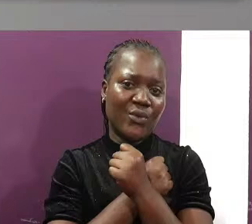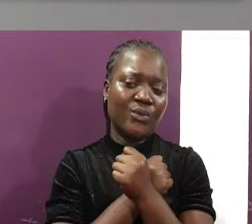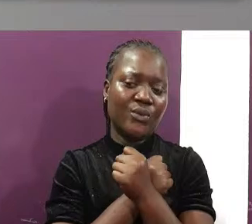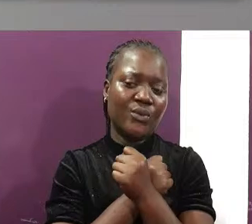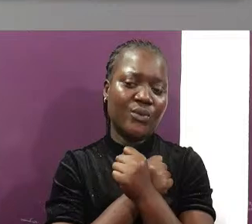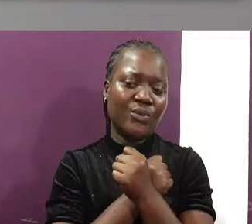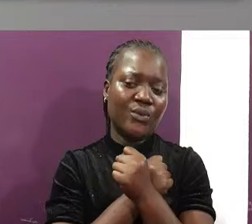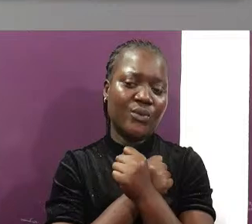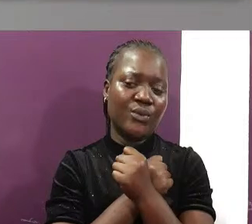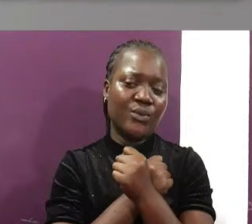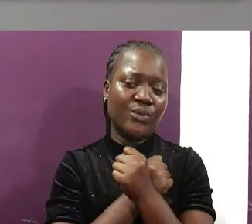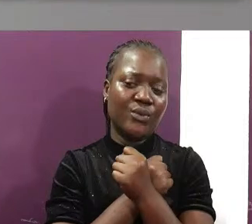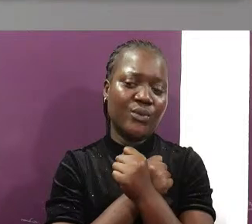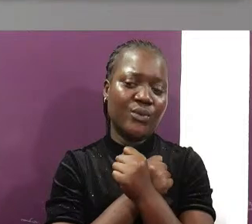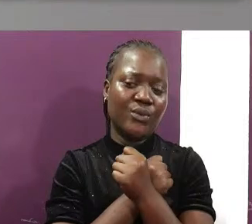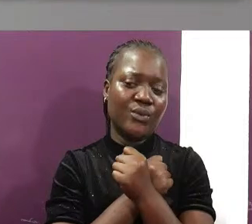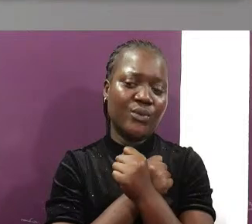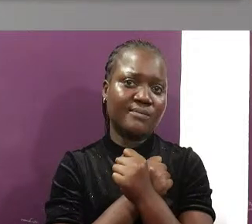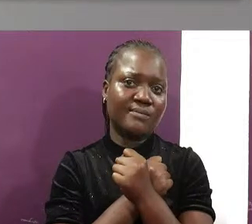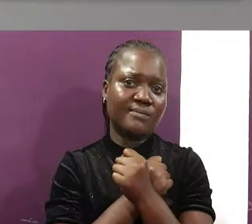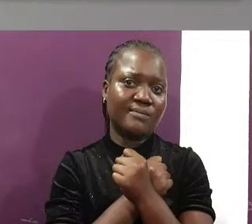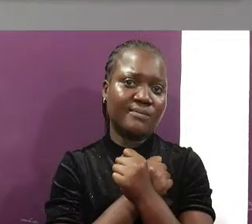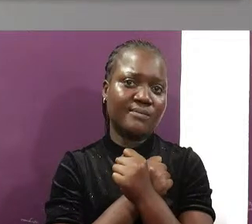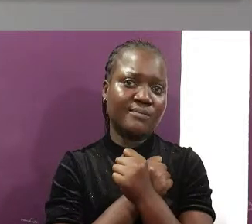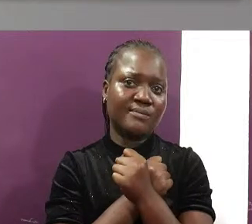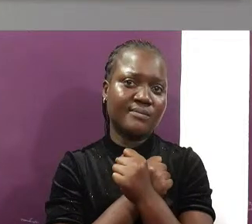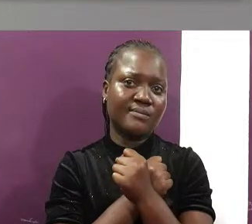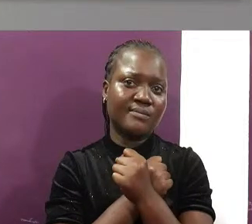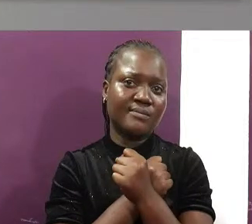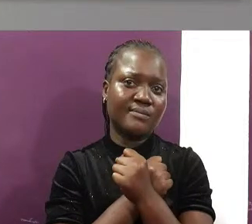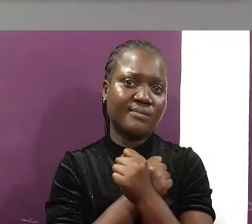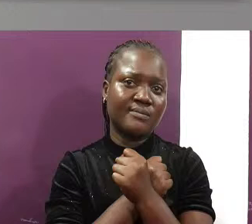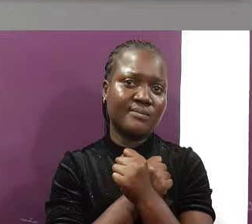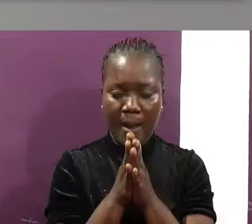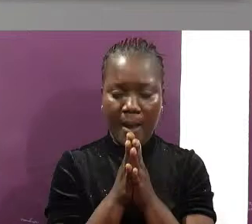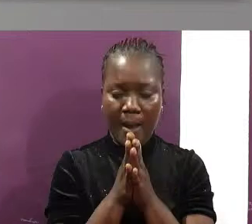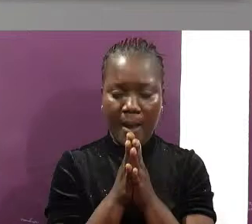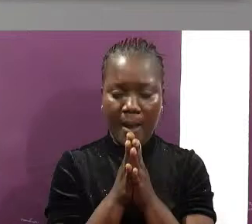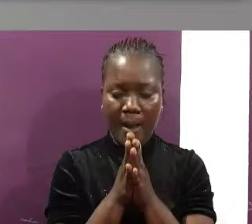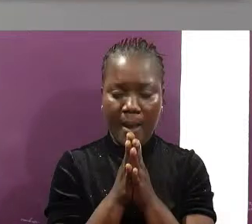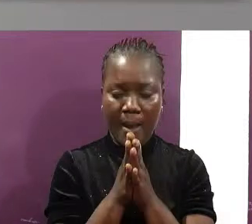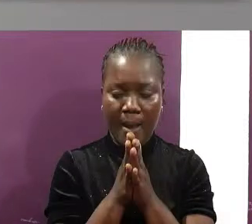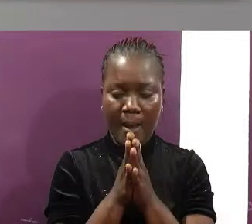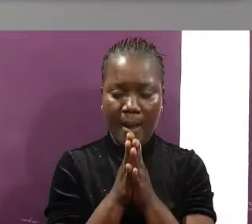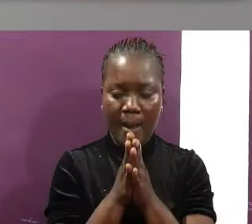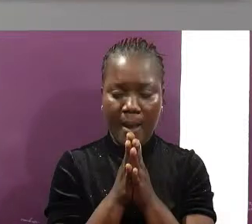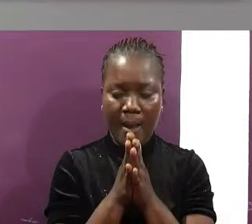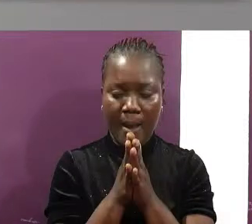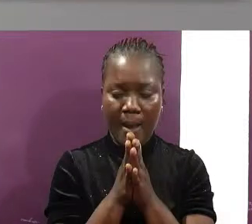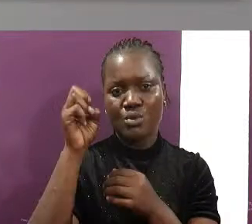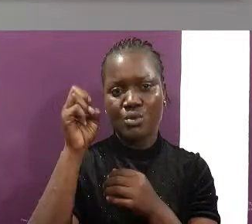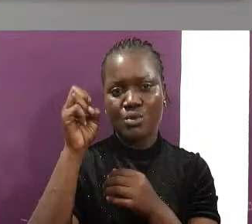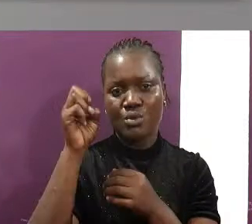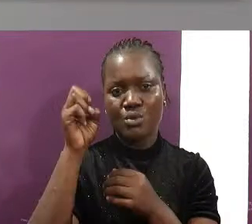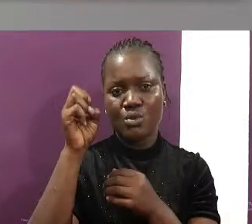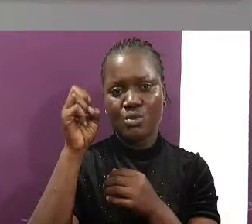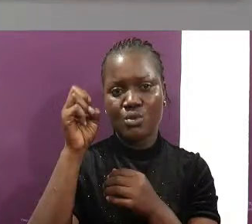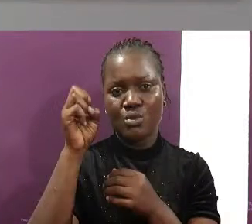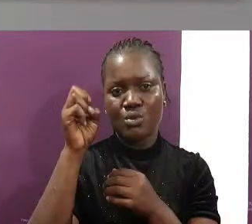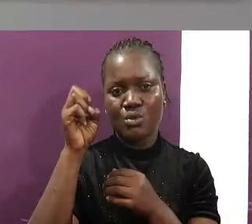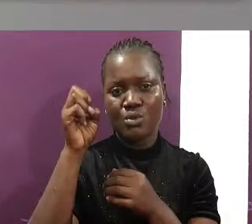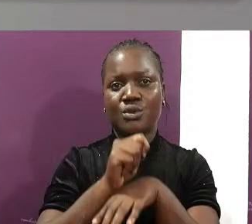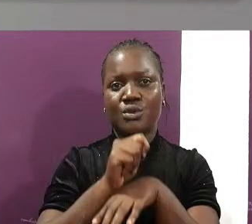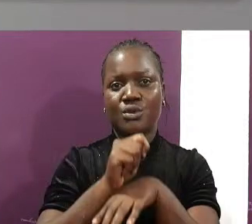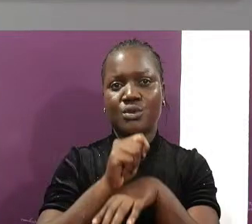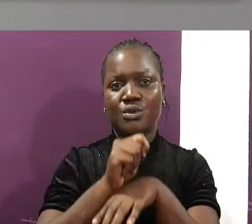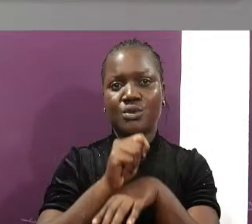Eye, O Mino, Nina, Eti. And there were 12 tribes of the children of Israel. And Ebenya, Musioko,